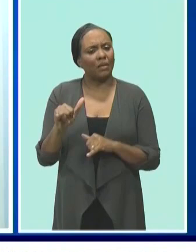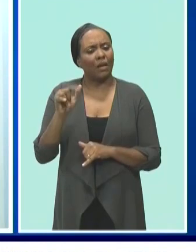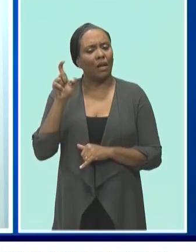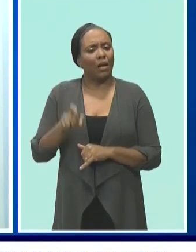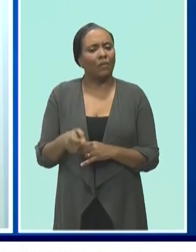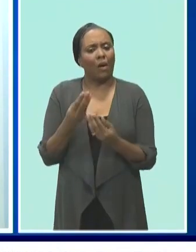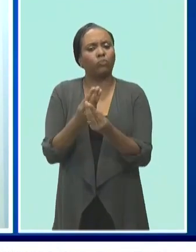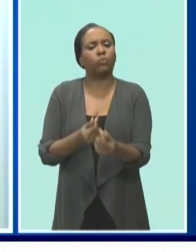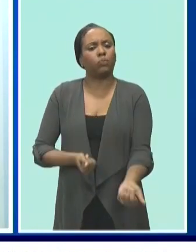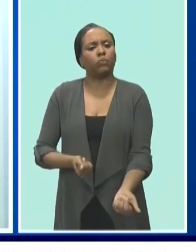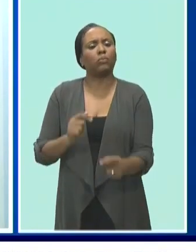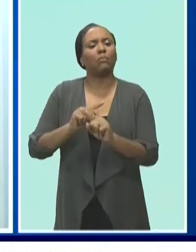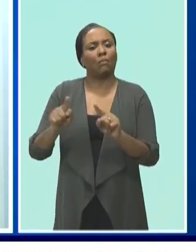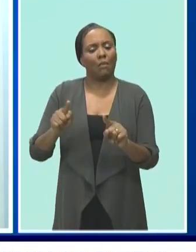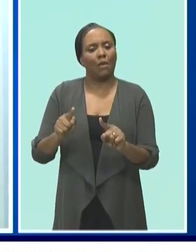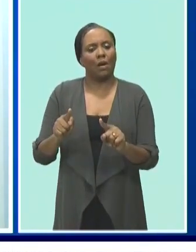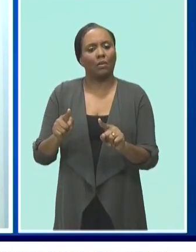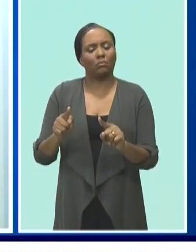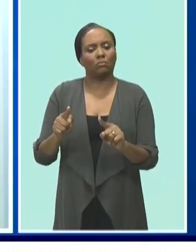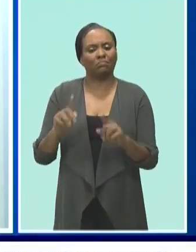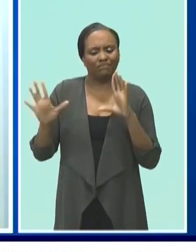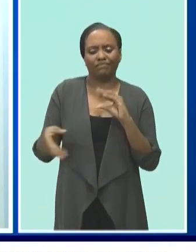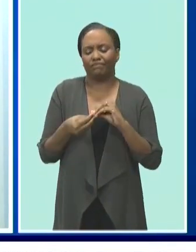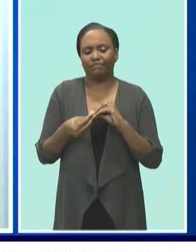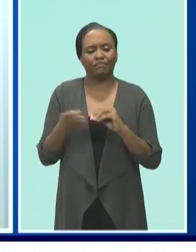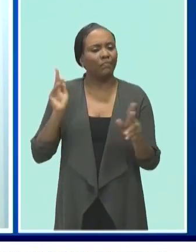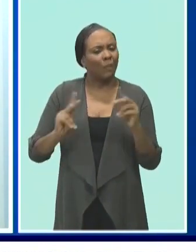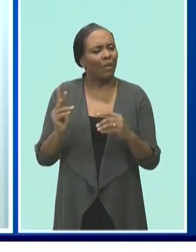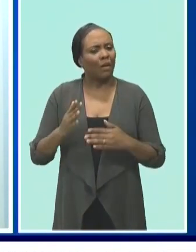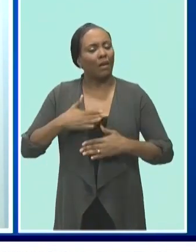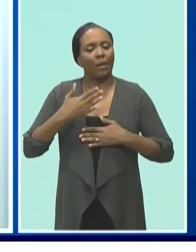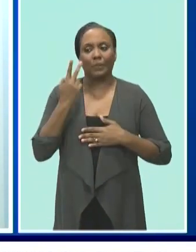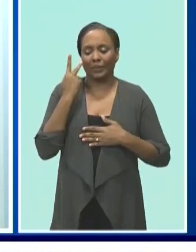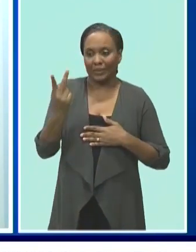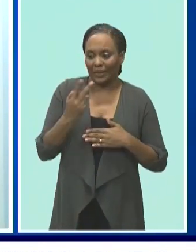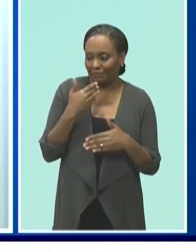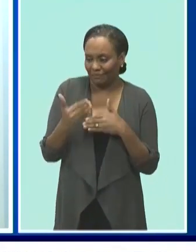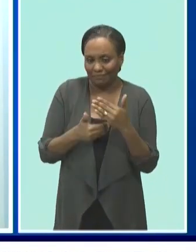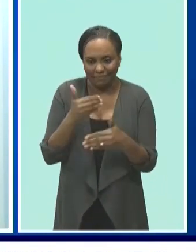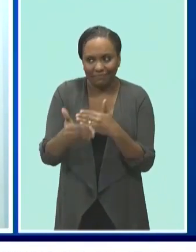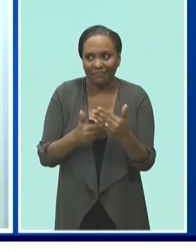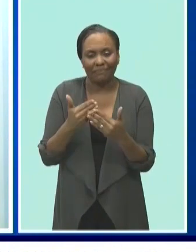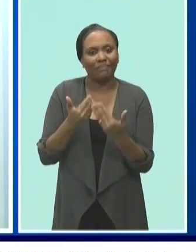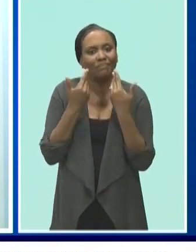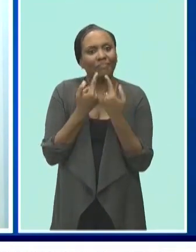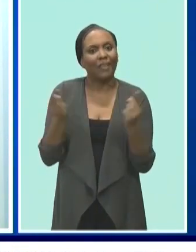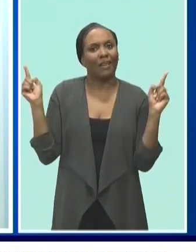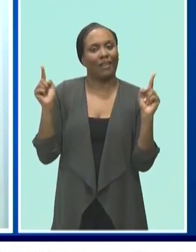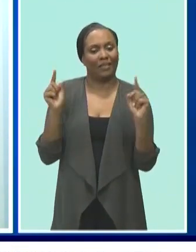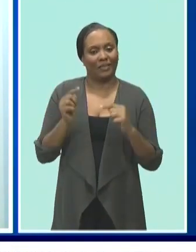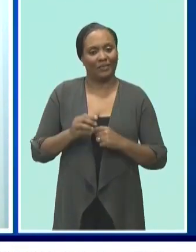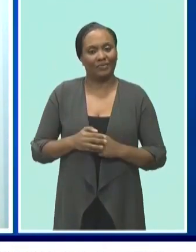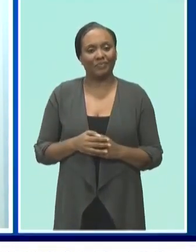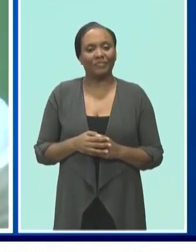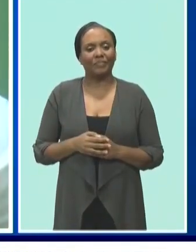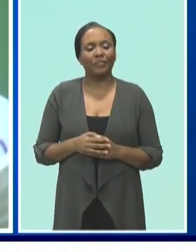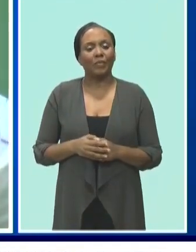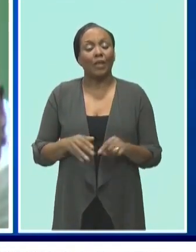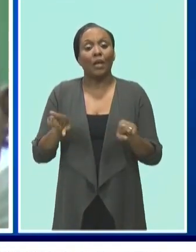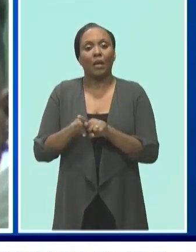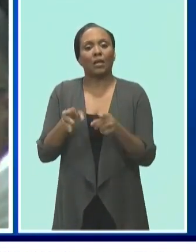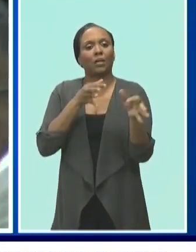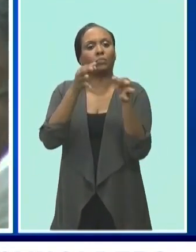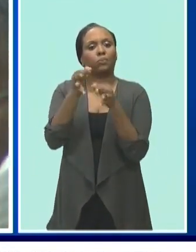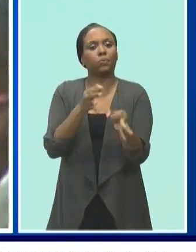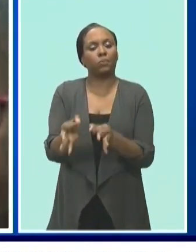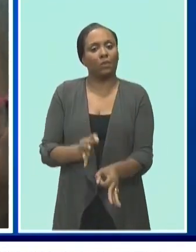that all in all persons are quite happy to see the process through. Minister Strawn also explained again the part